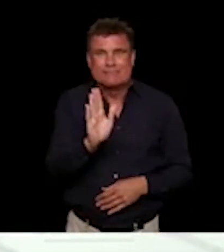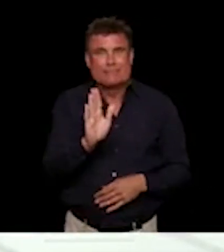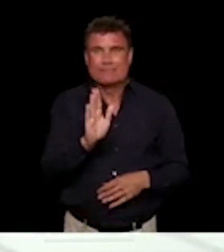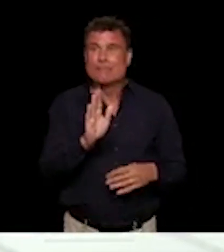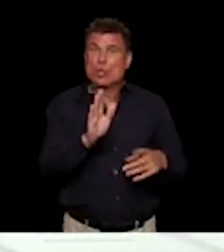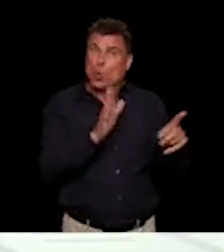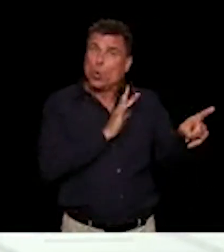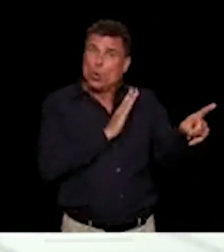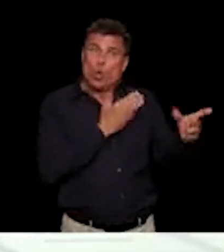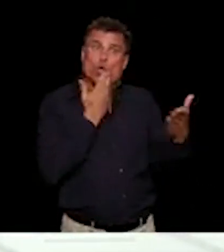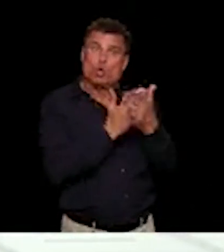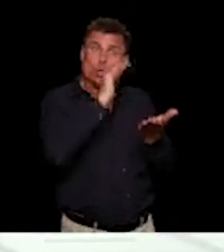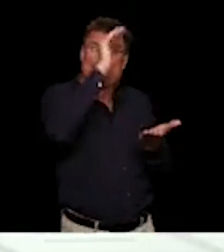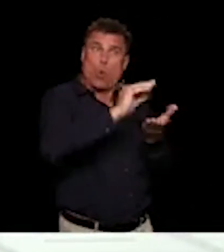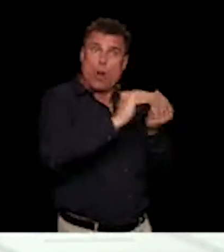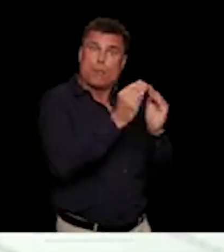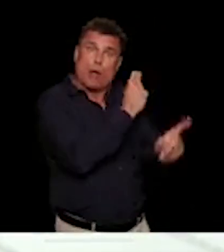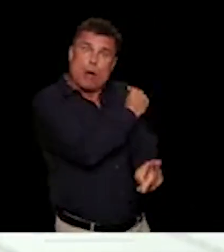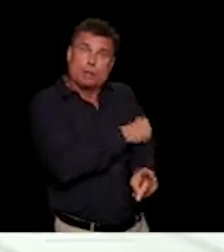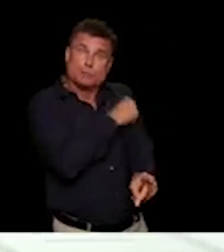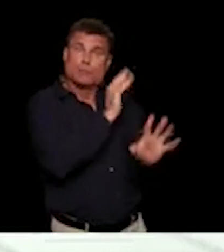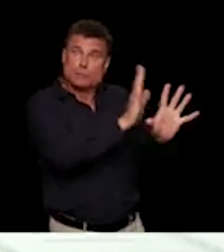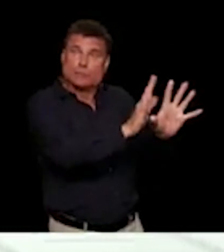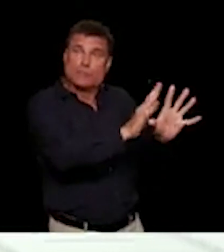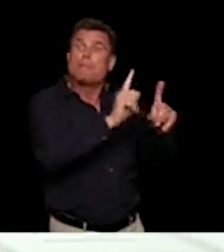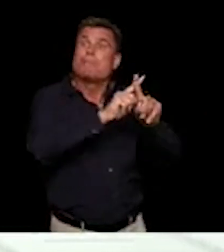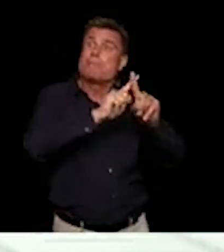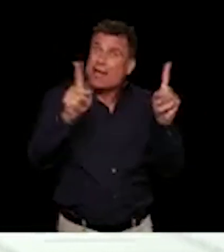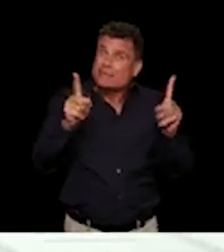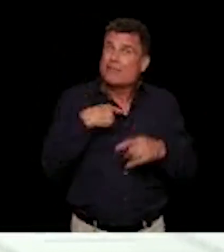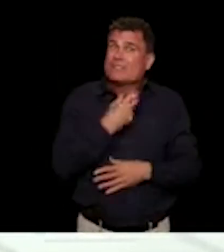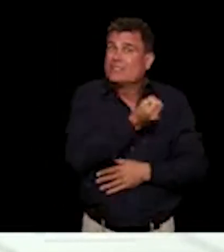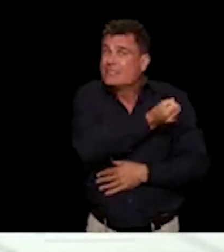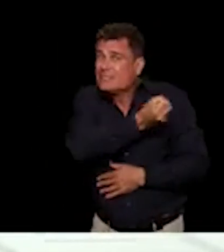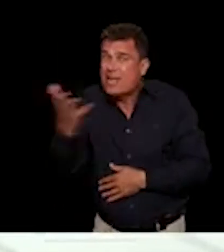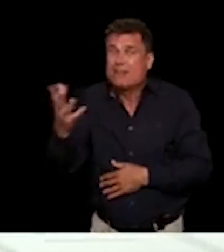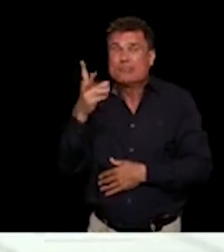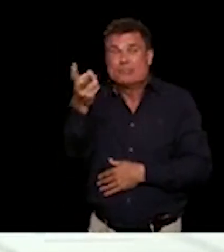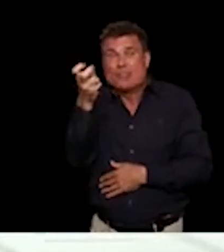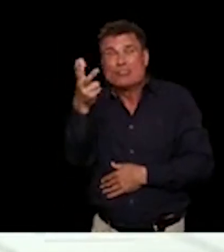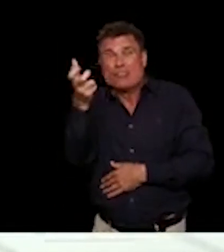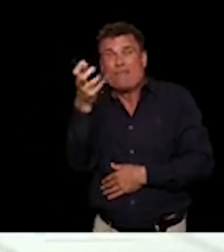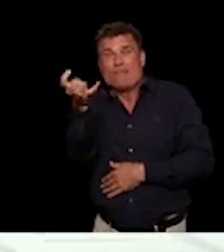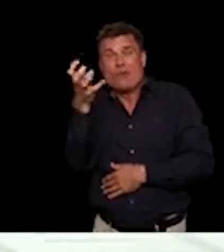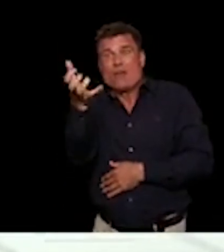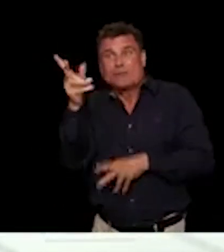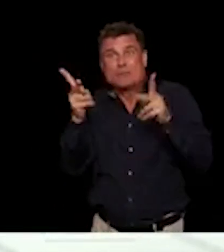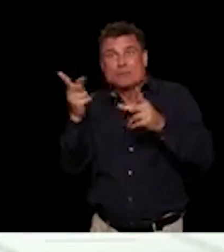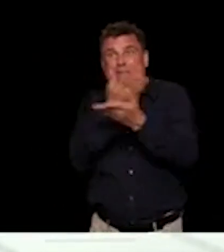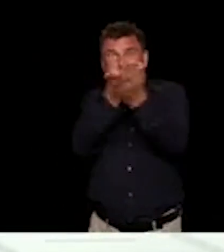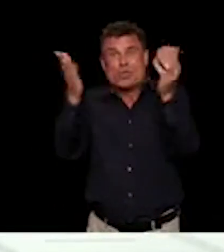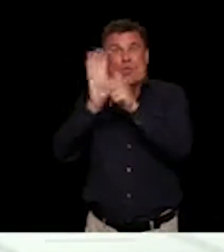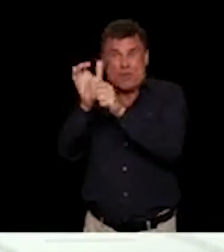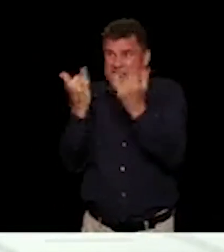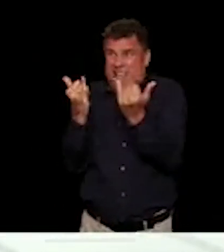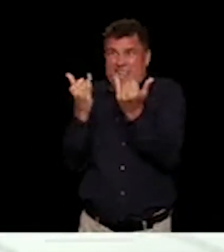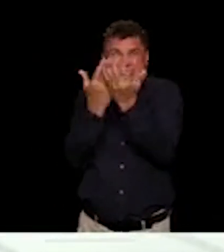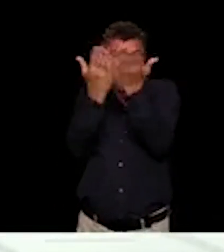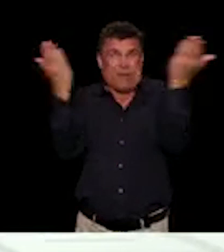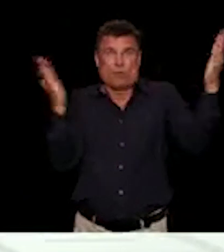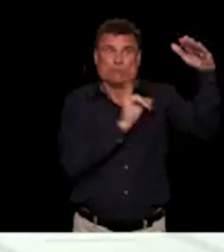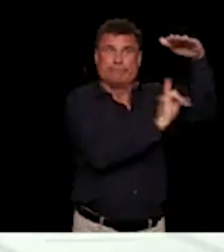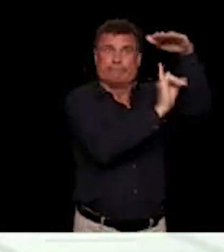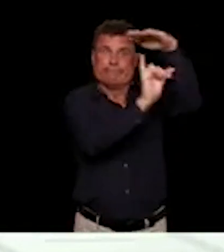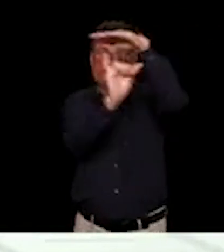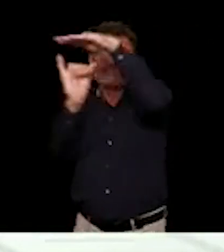hundreds of people with COVID-19 and hundreds more are self-isolating. And it is very important to remember that for our elders